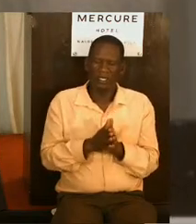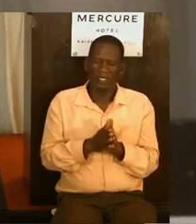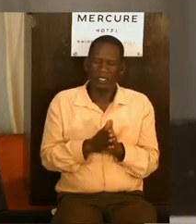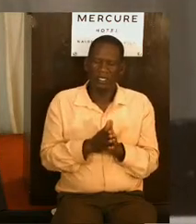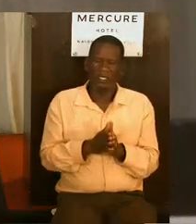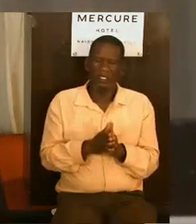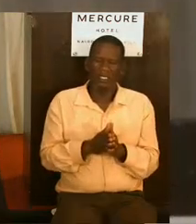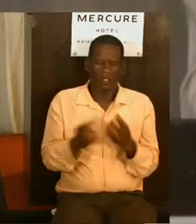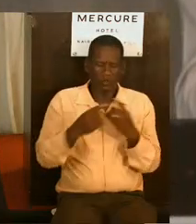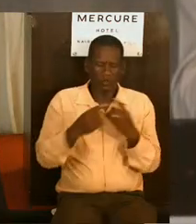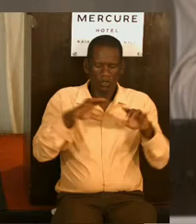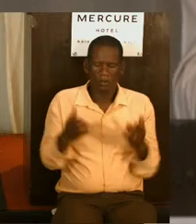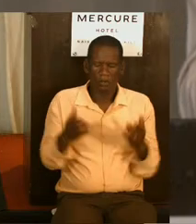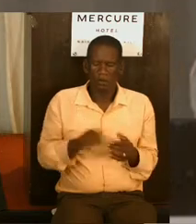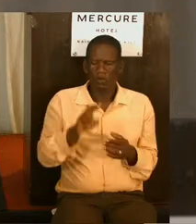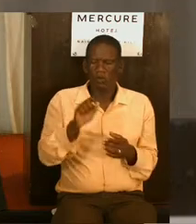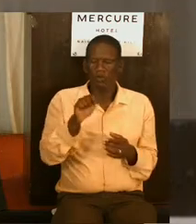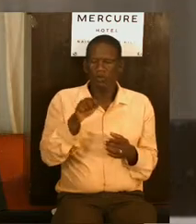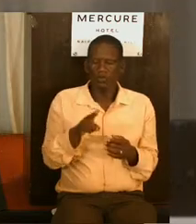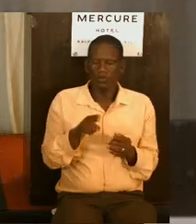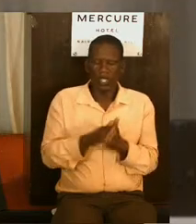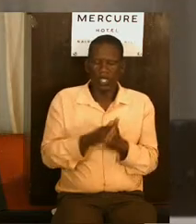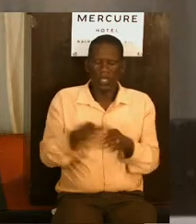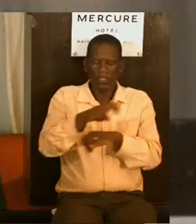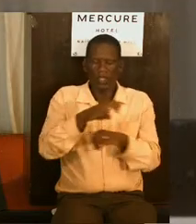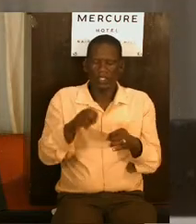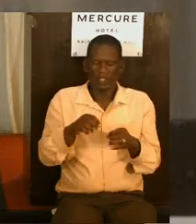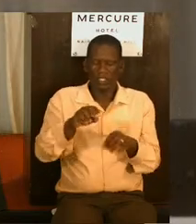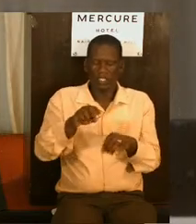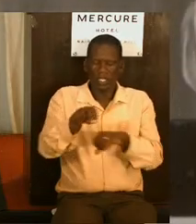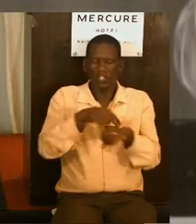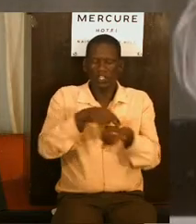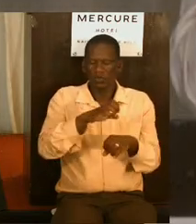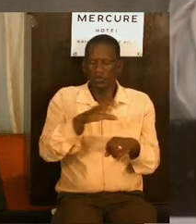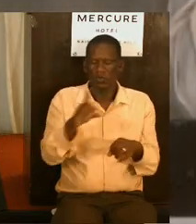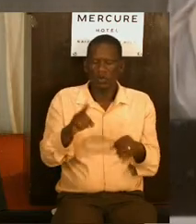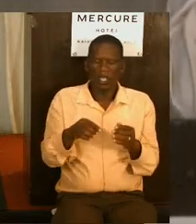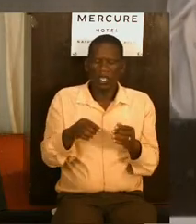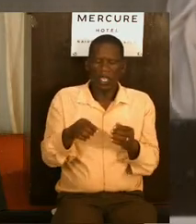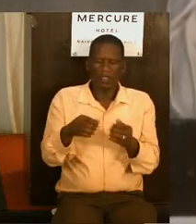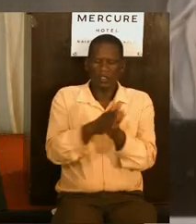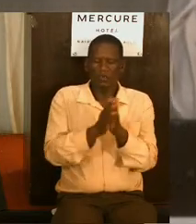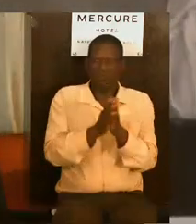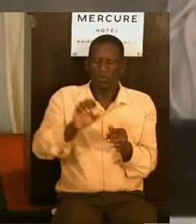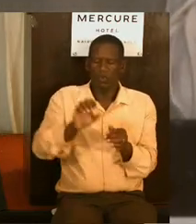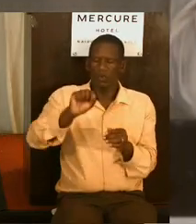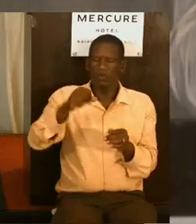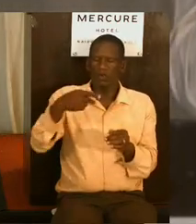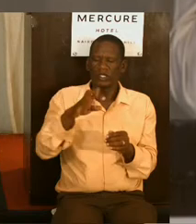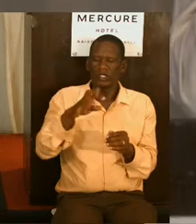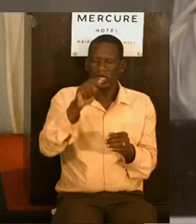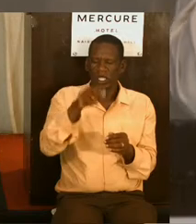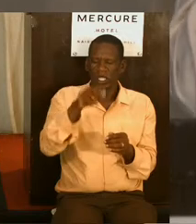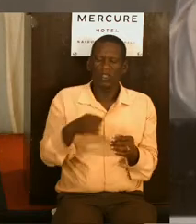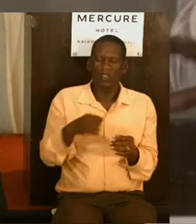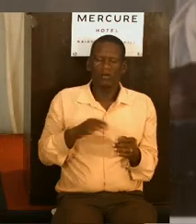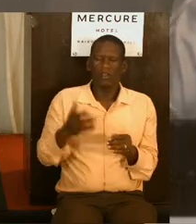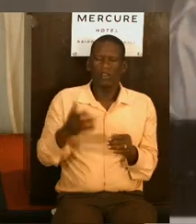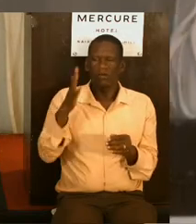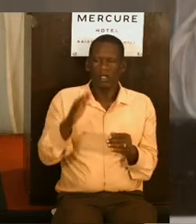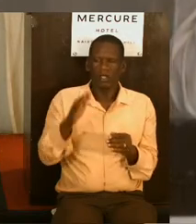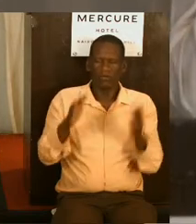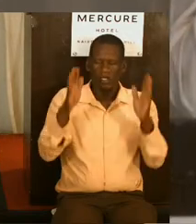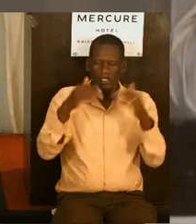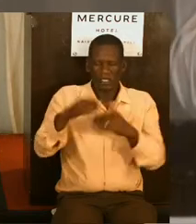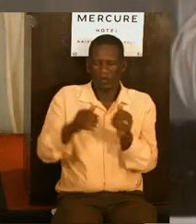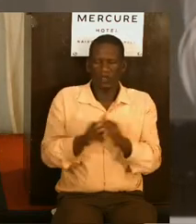he he was talking about utu and National Hood and the story of the shrines we have the forest related with the